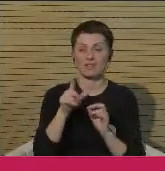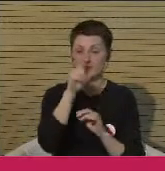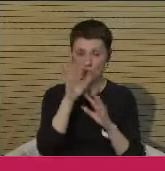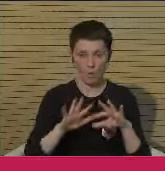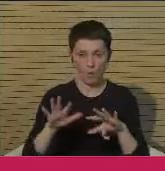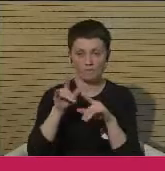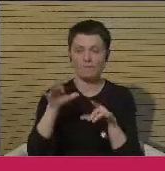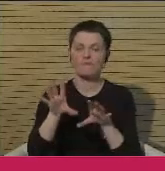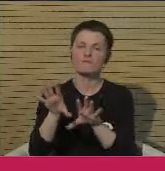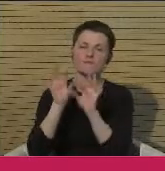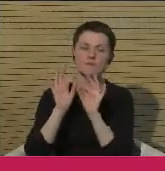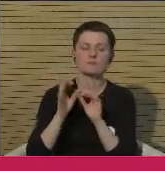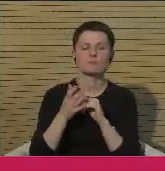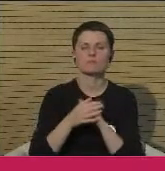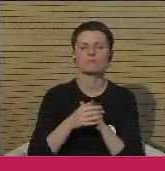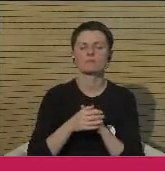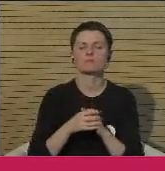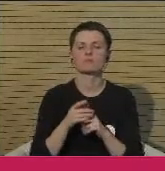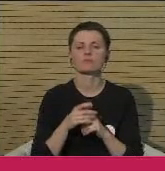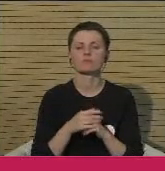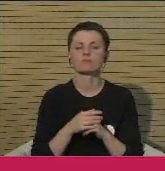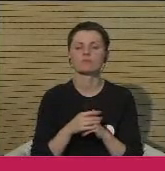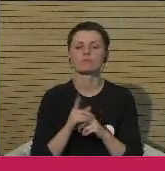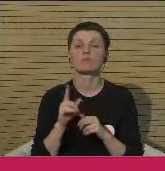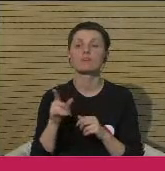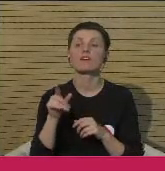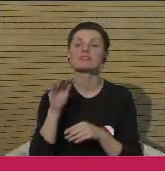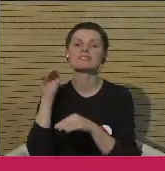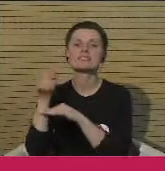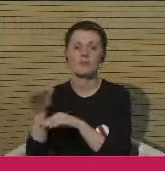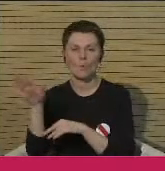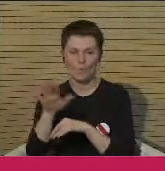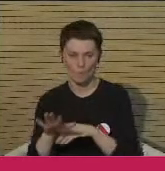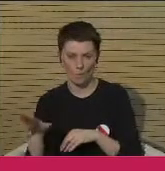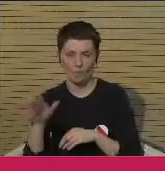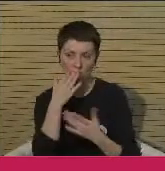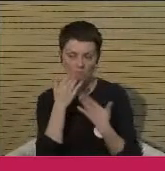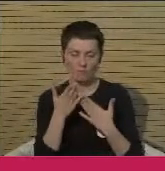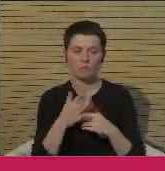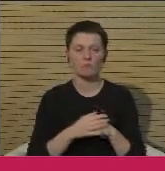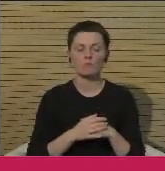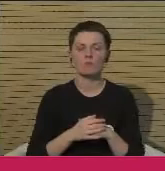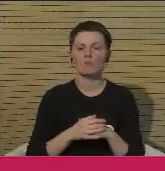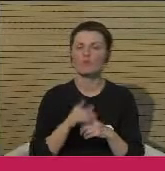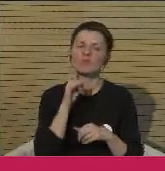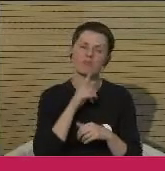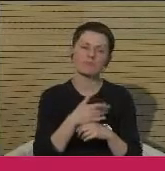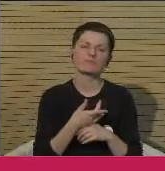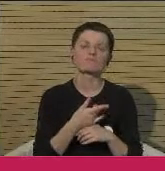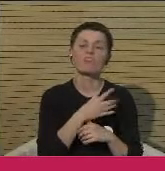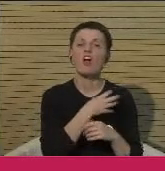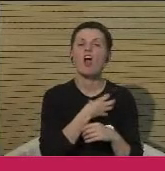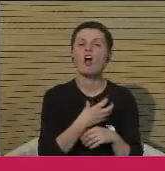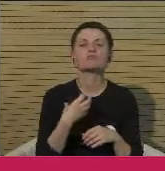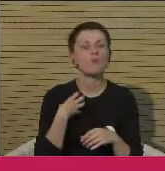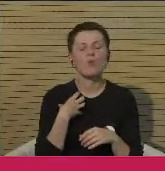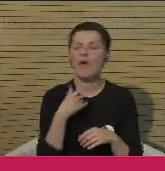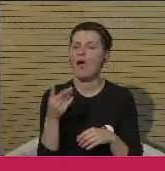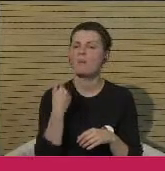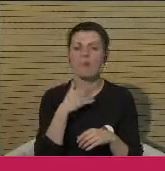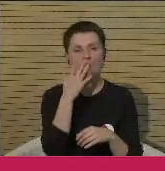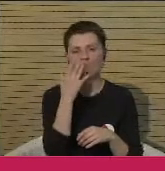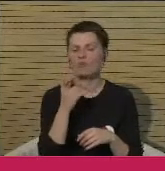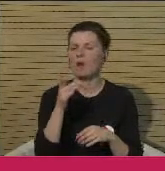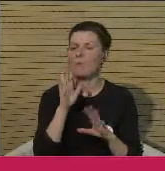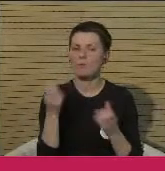all agreements. And if the society chooses a pro-Western tendencies, developmental tendencies,